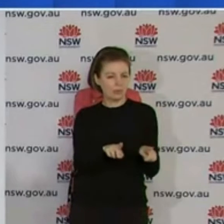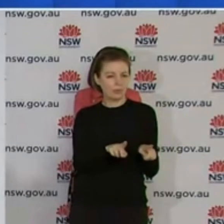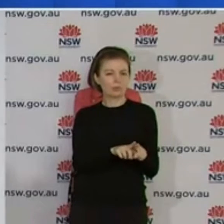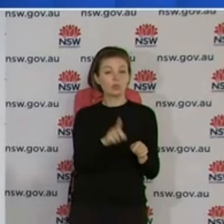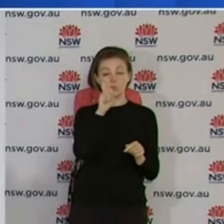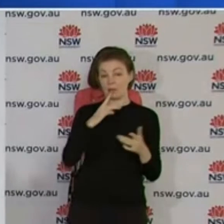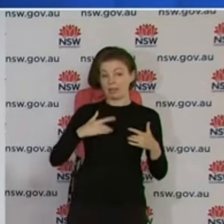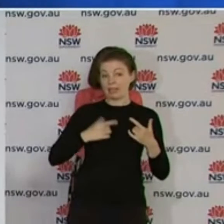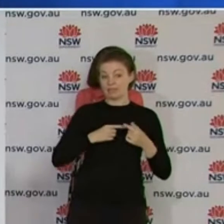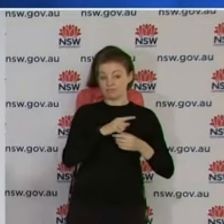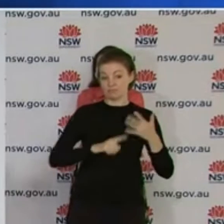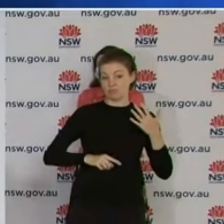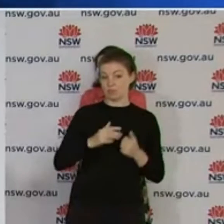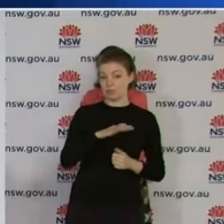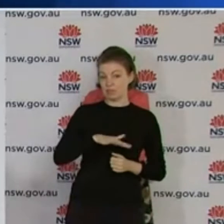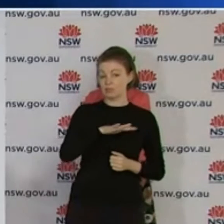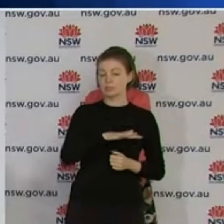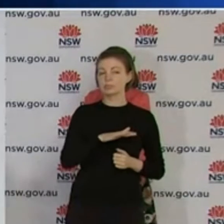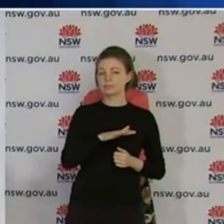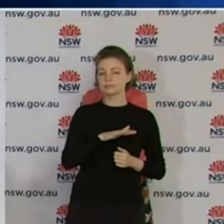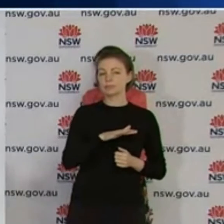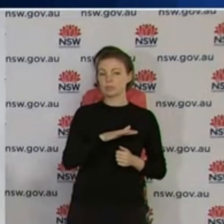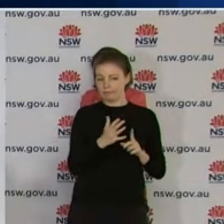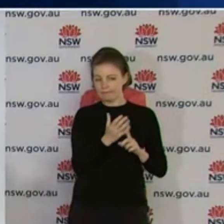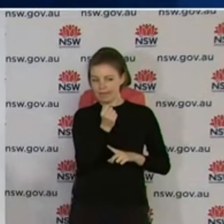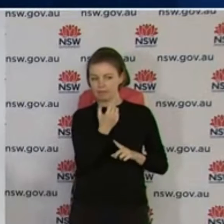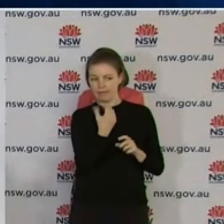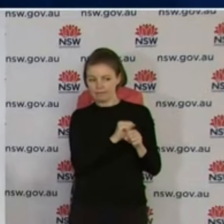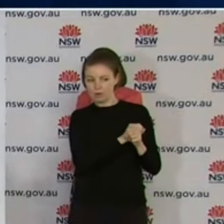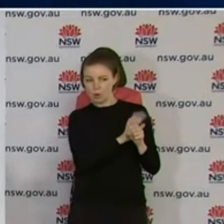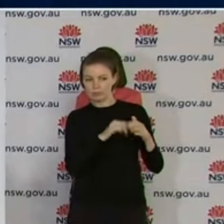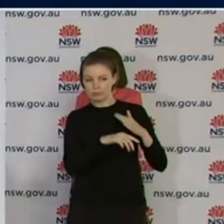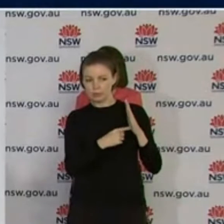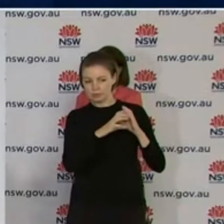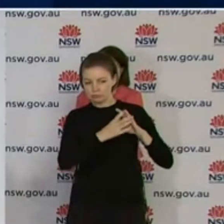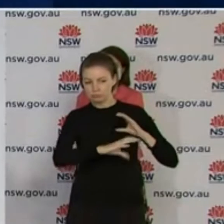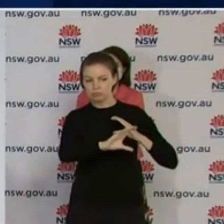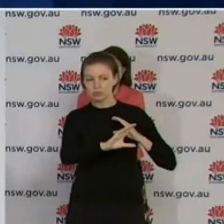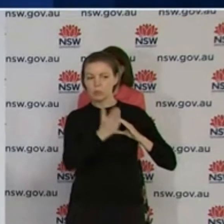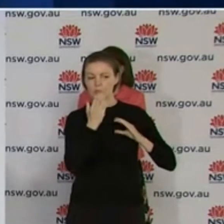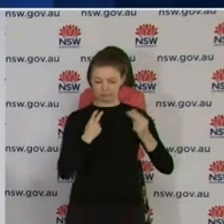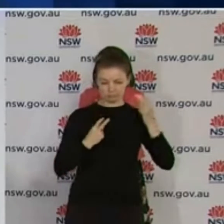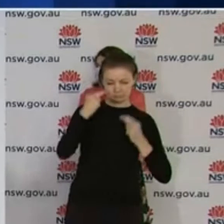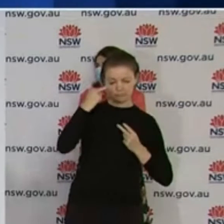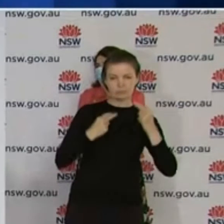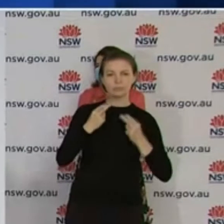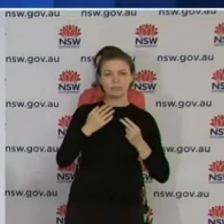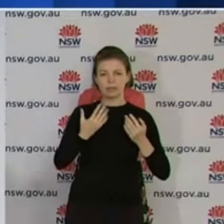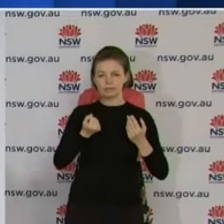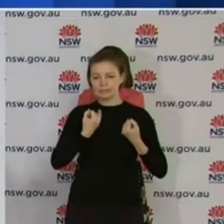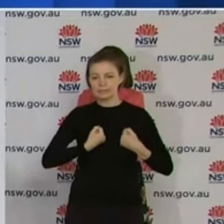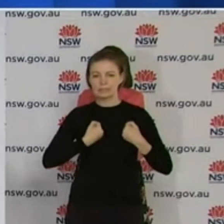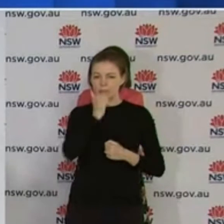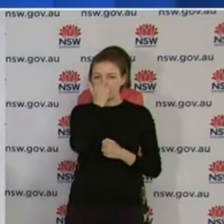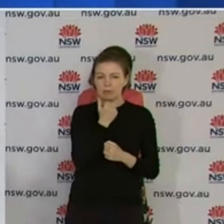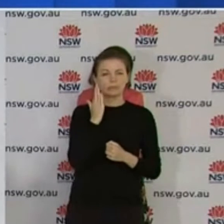we've identified these evidence of COVID in the community, please come forward for testing if you have even the mildest of symptoms.